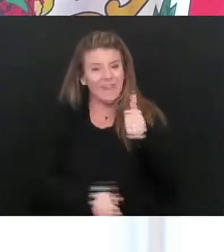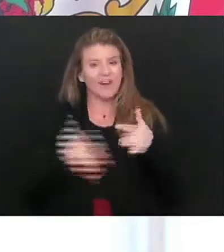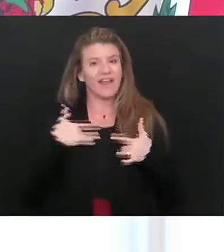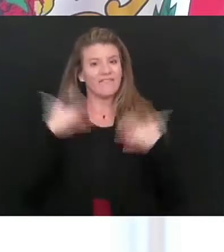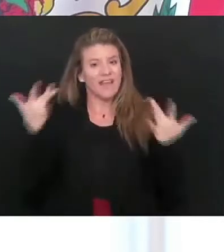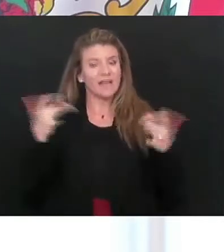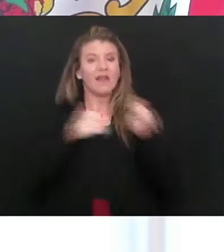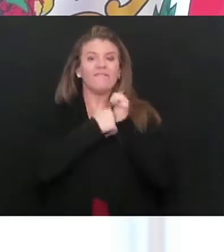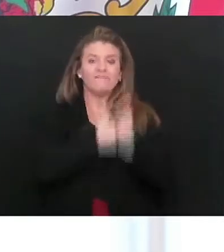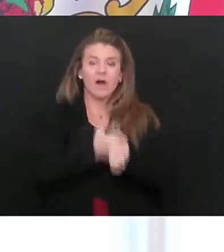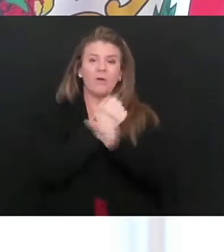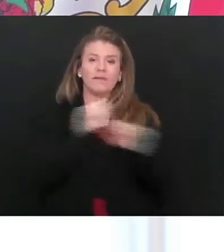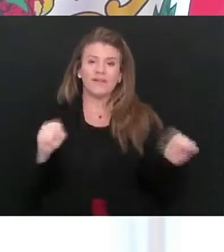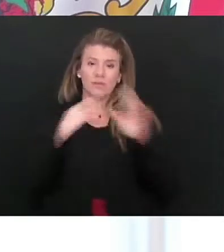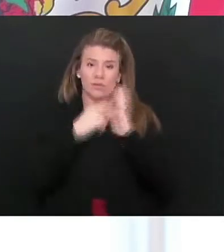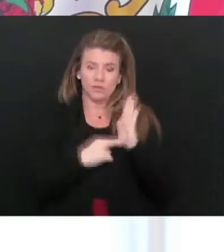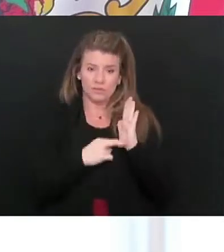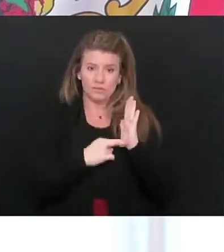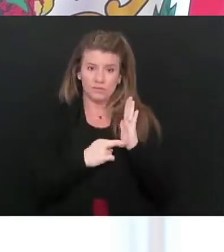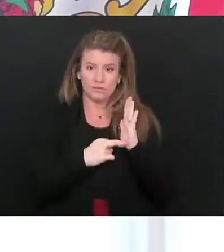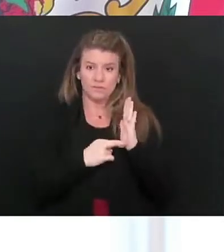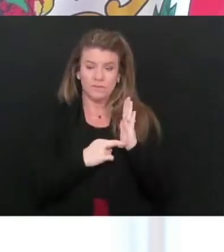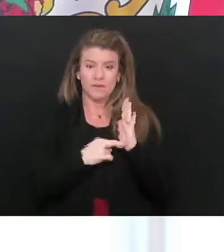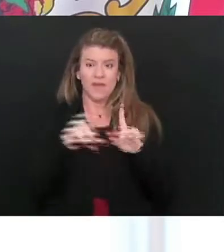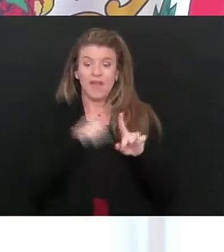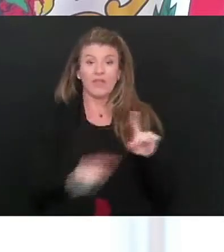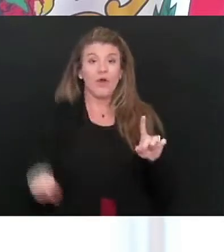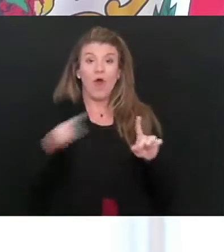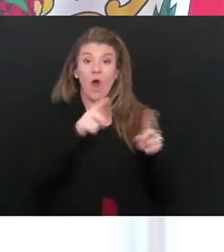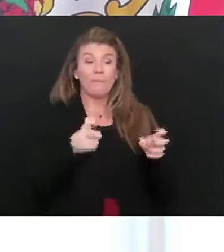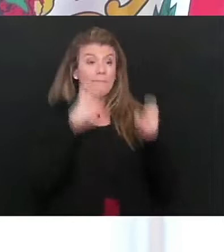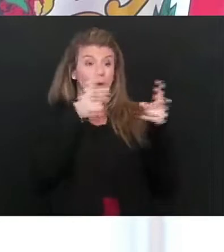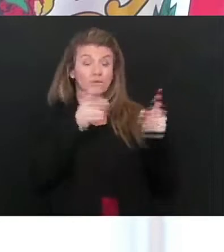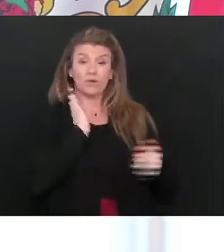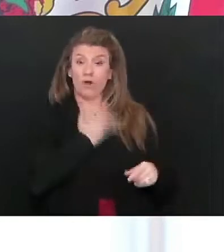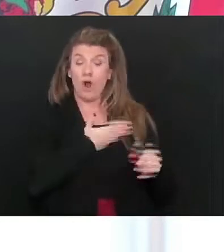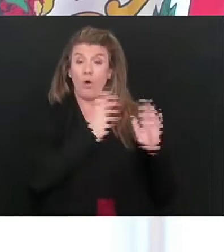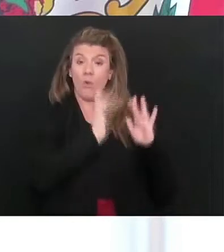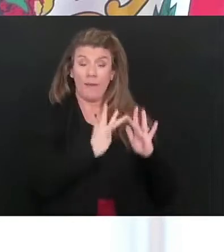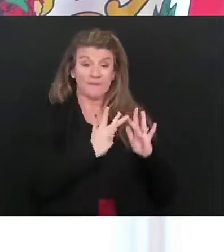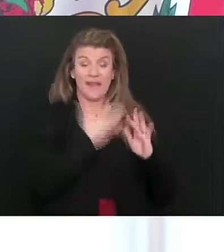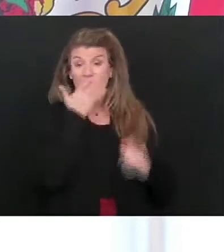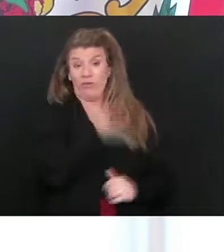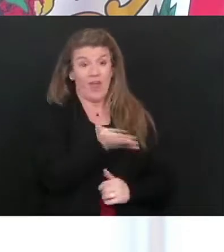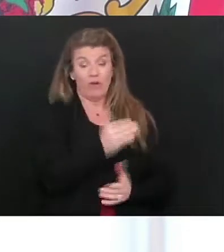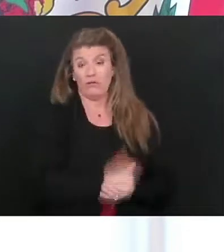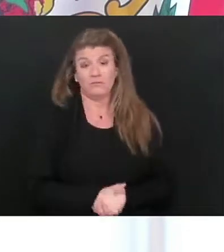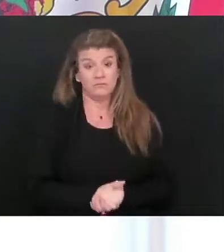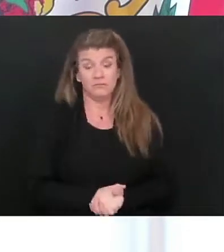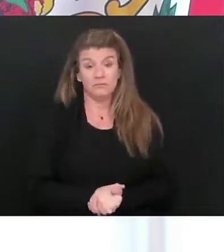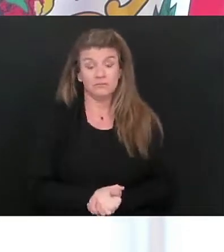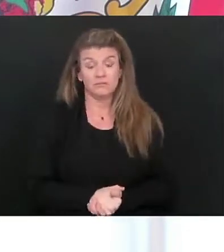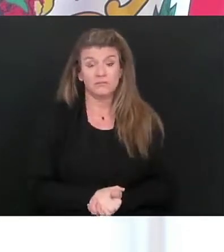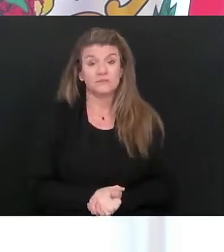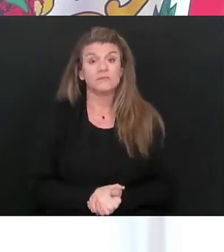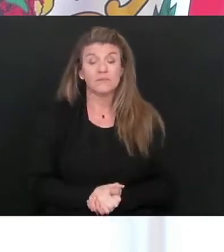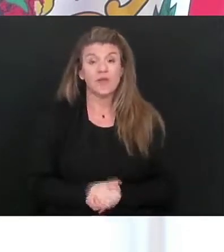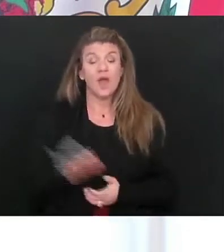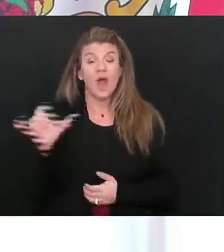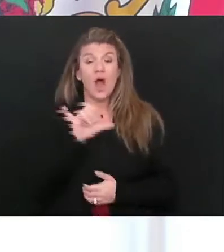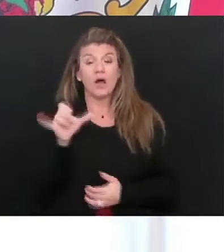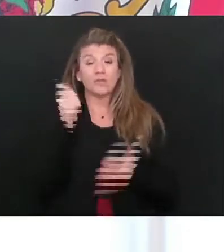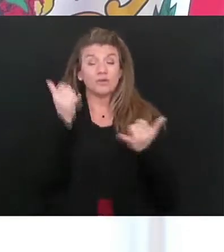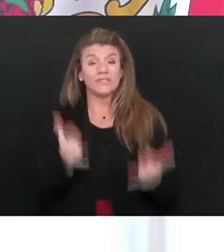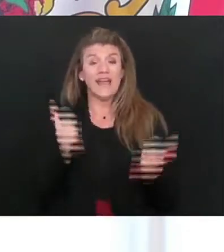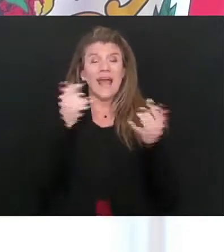safety guidelines. They're all posted on the website. They're all out there. Also today, I